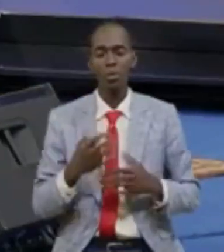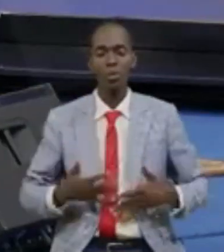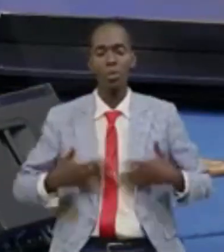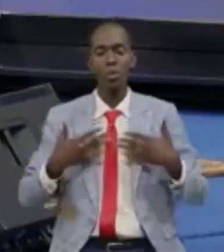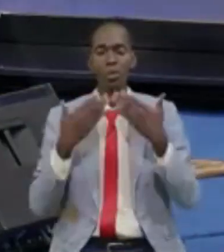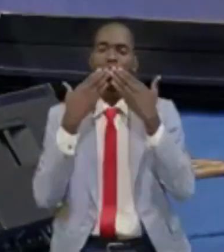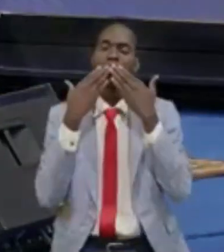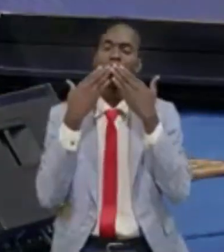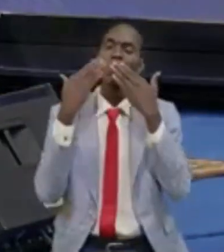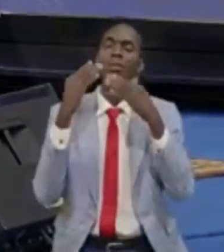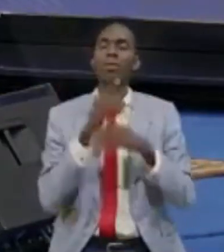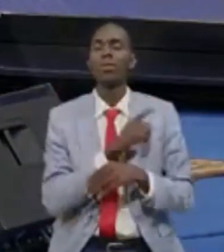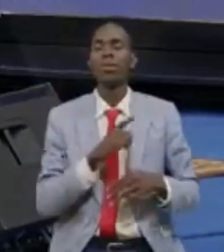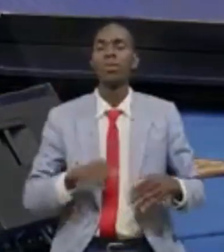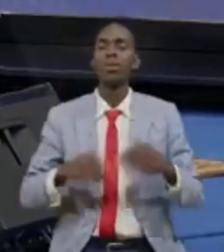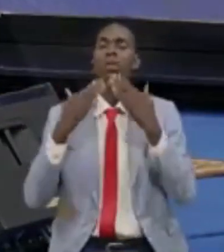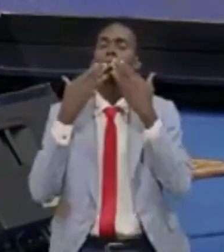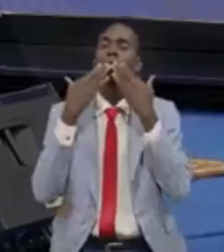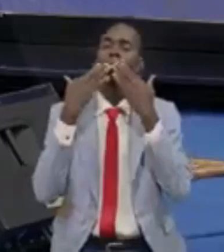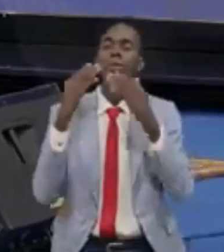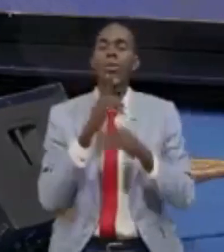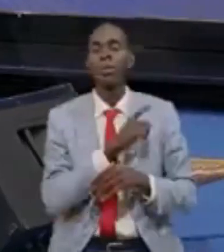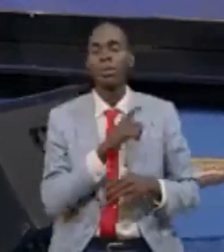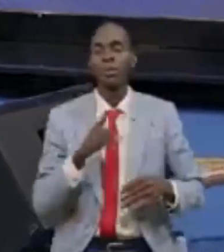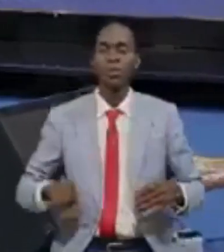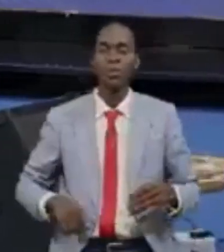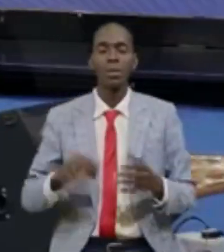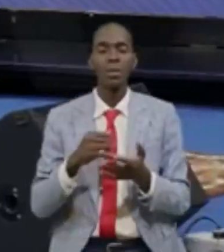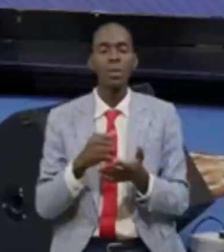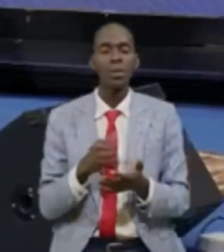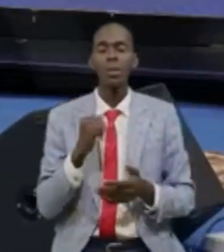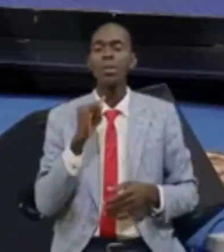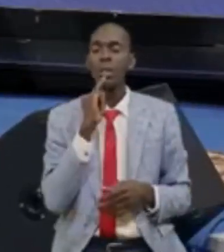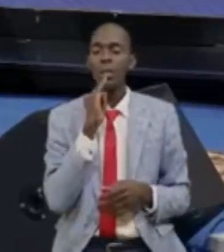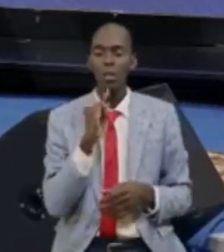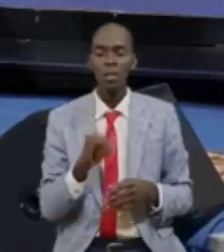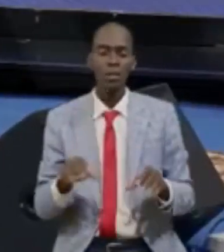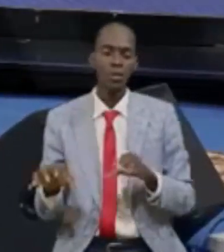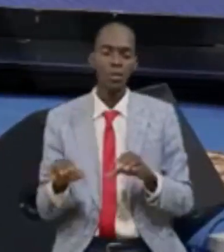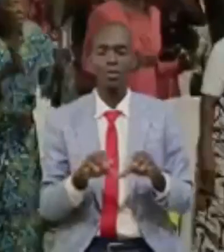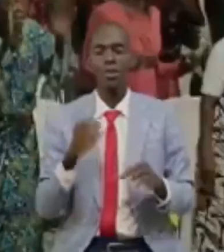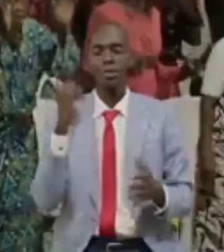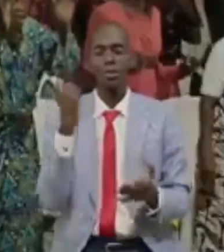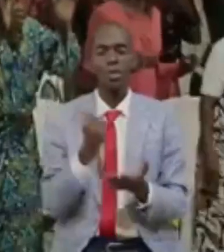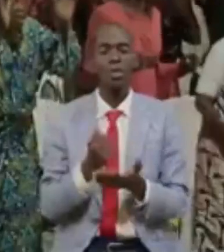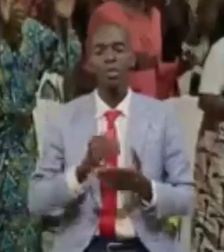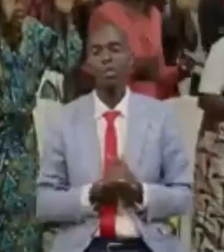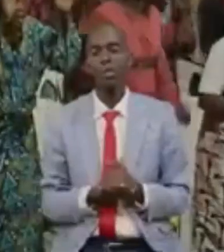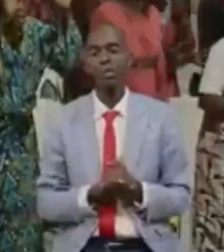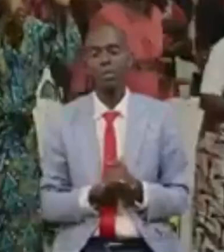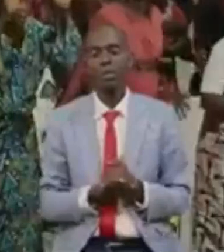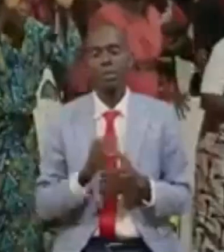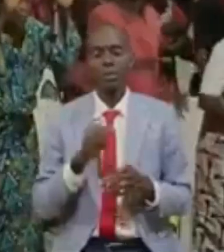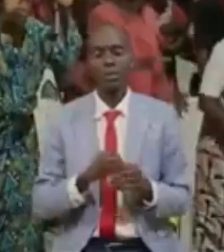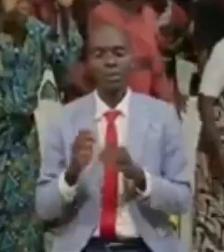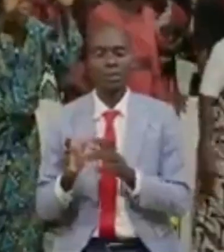Lord. Thank you, Lord. It is done. In